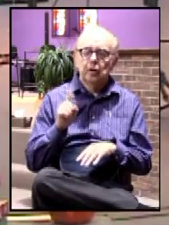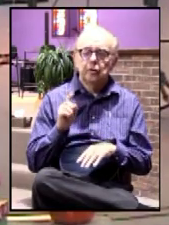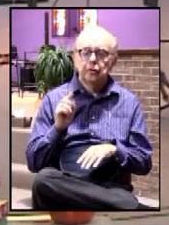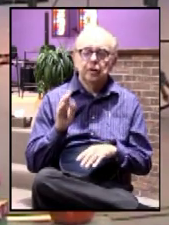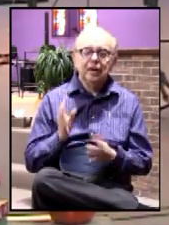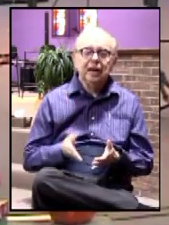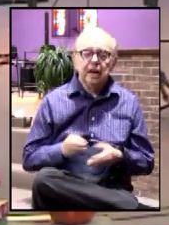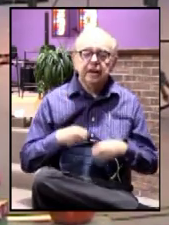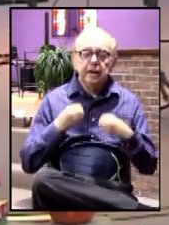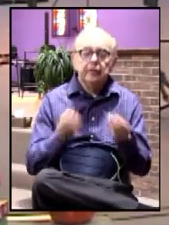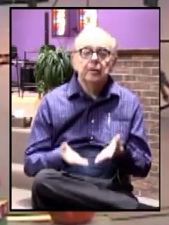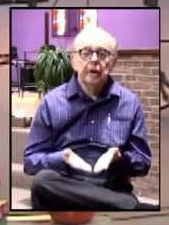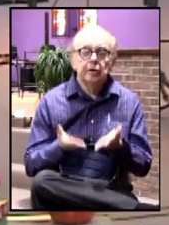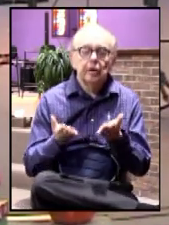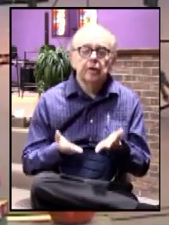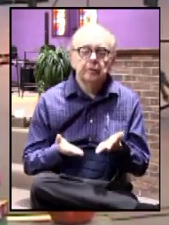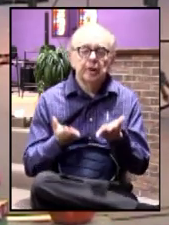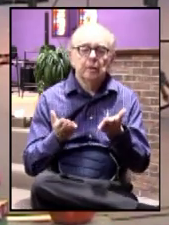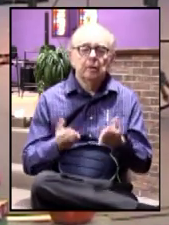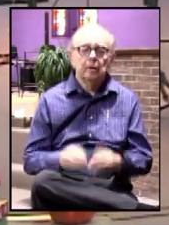be encouraged.